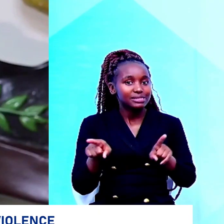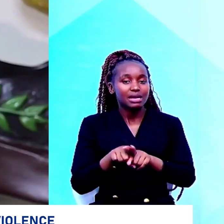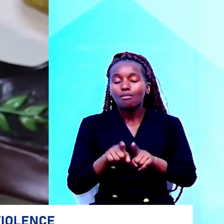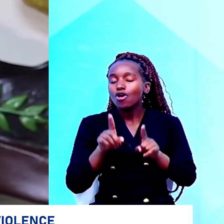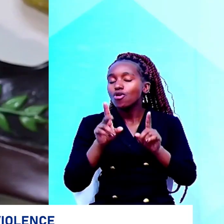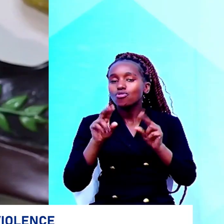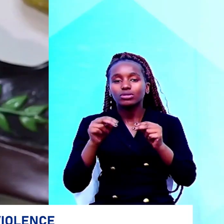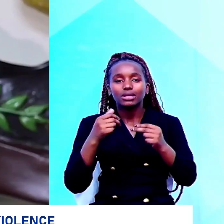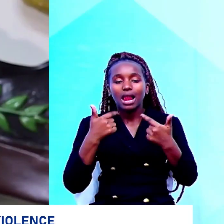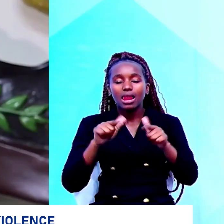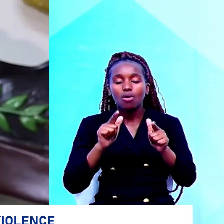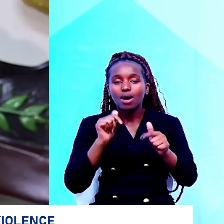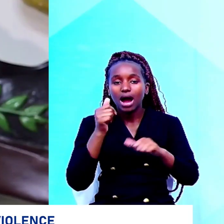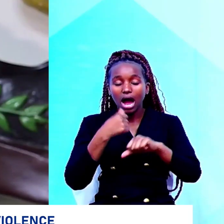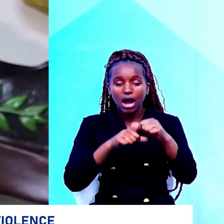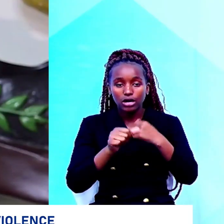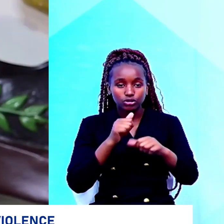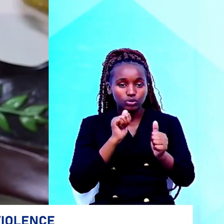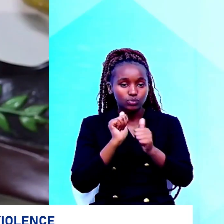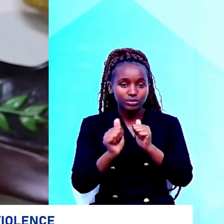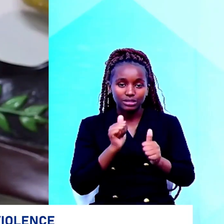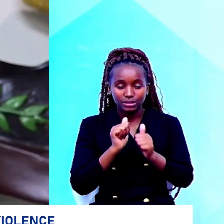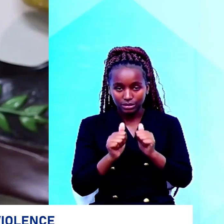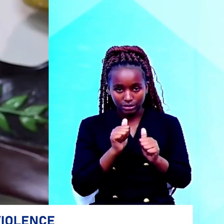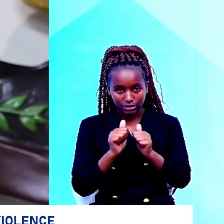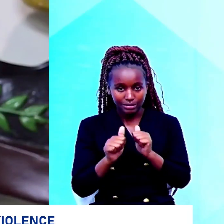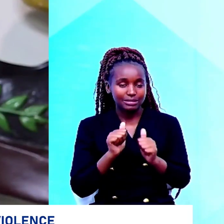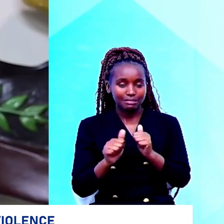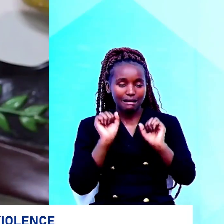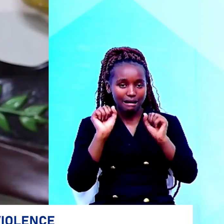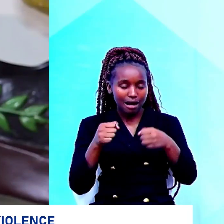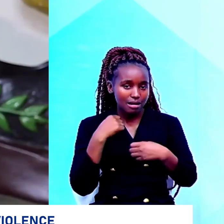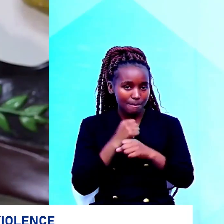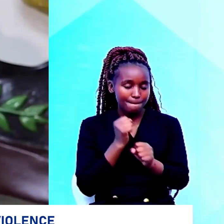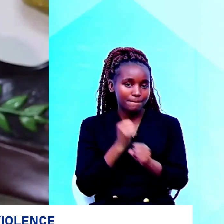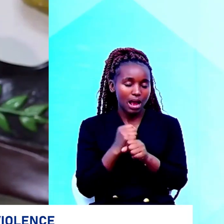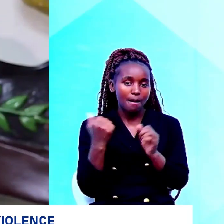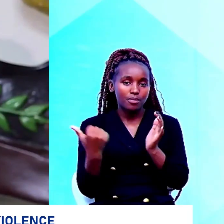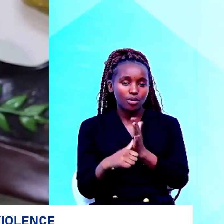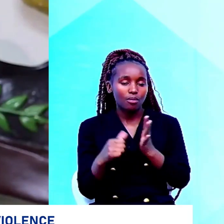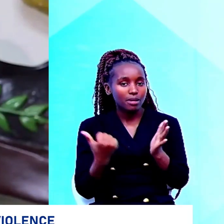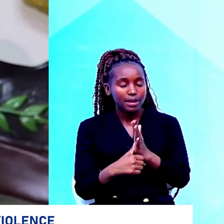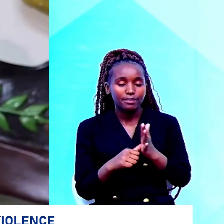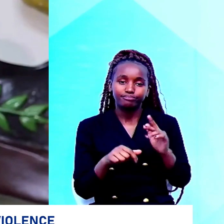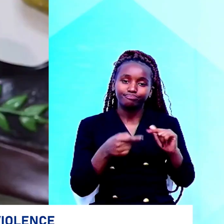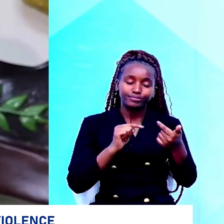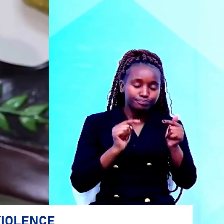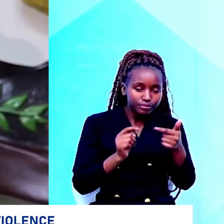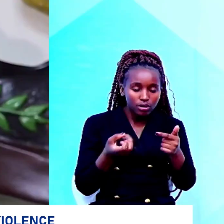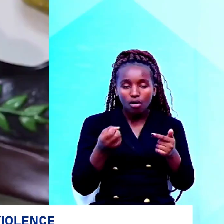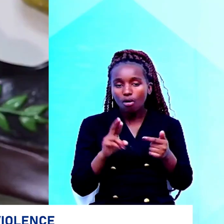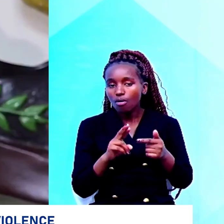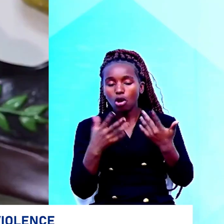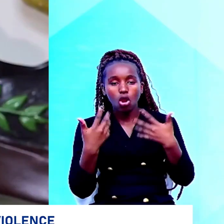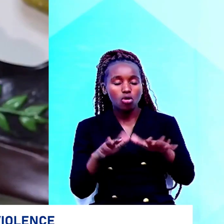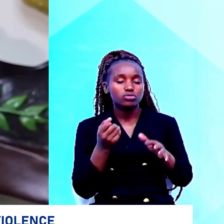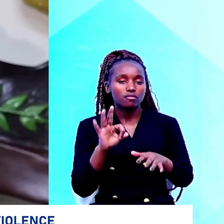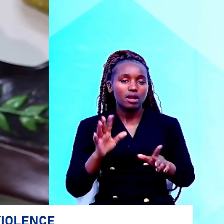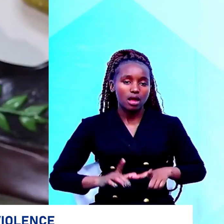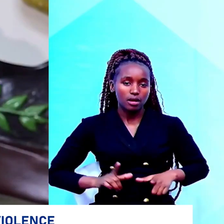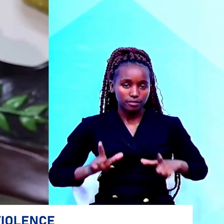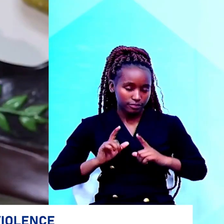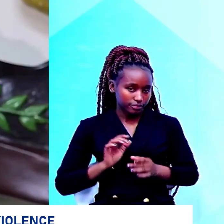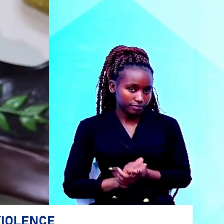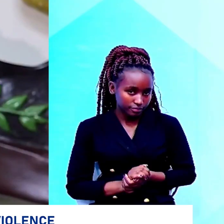could cause unnecessary harm or loss of life. It is also incumbent upon